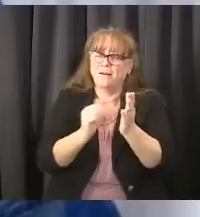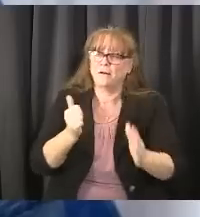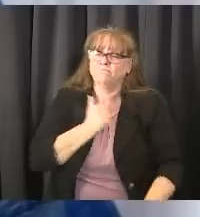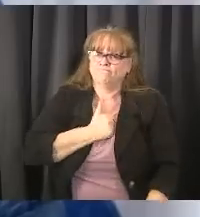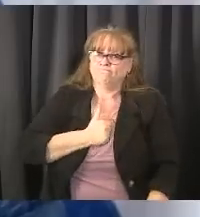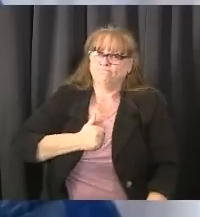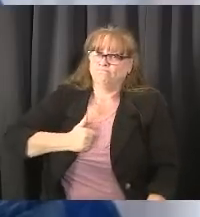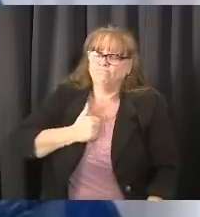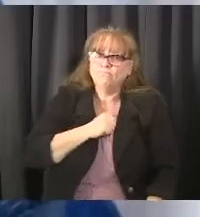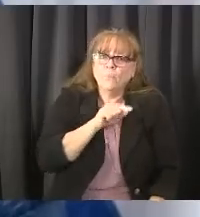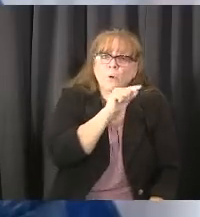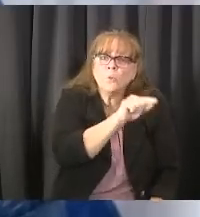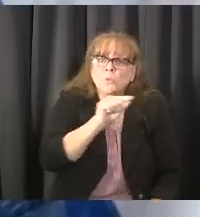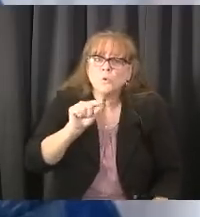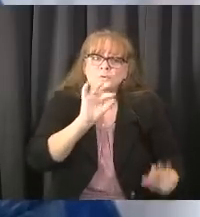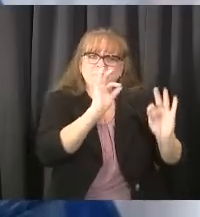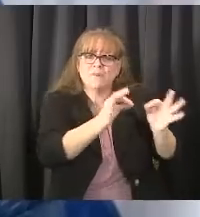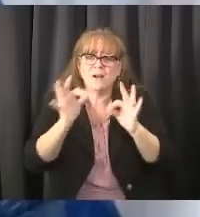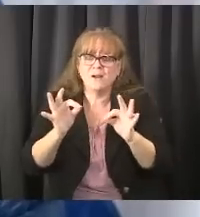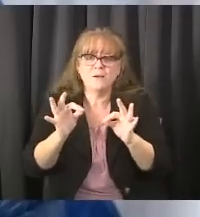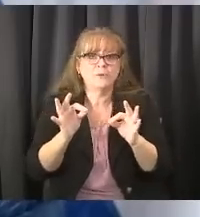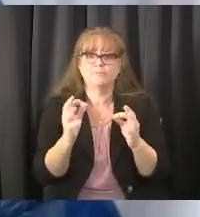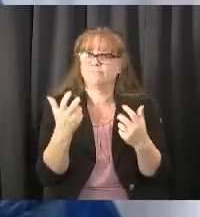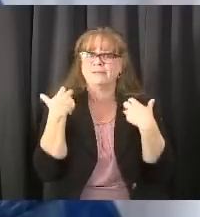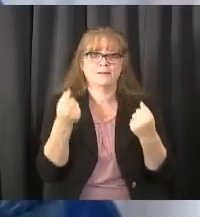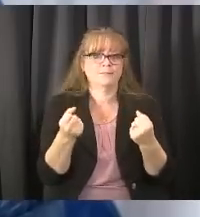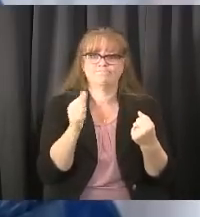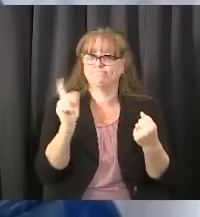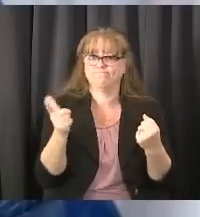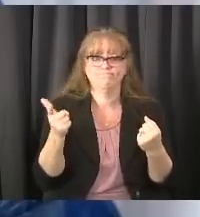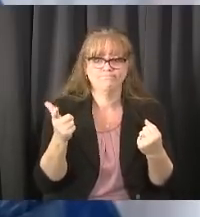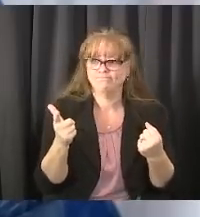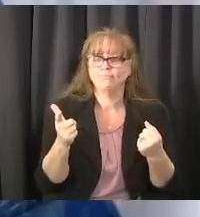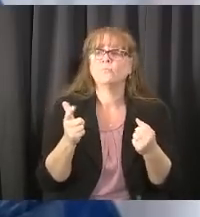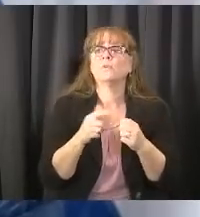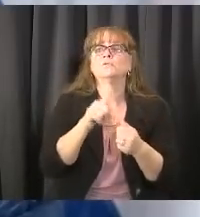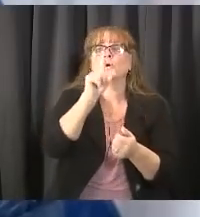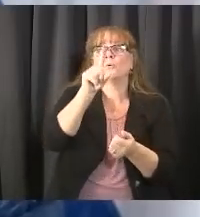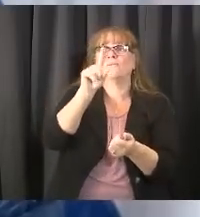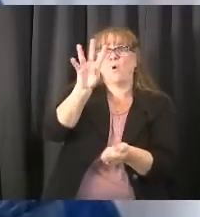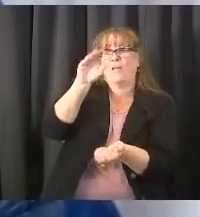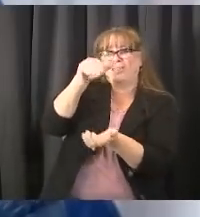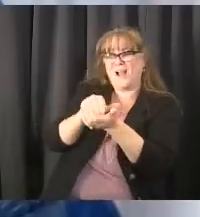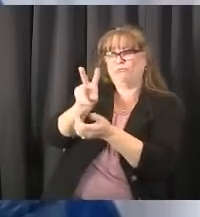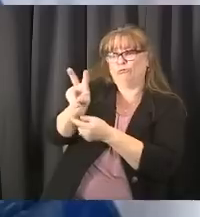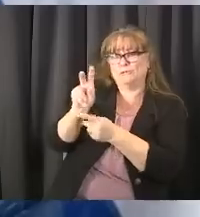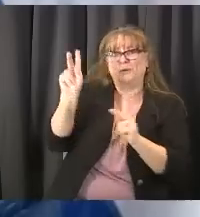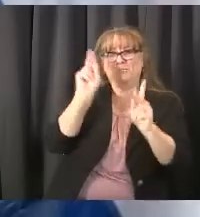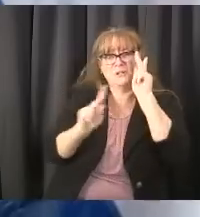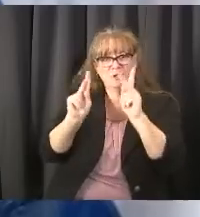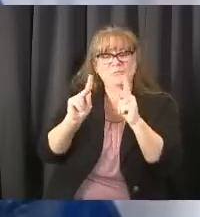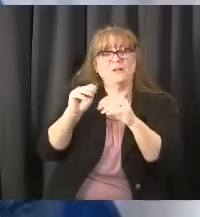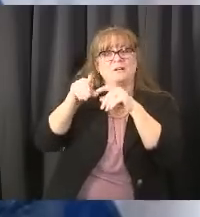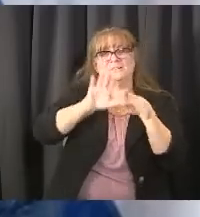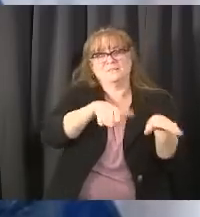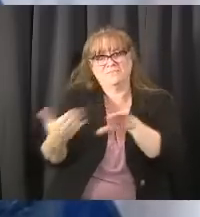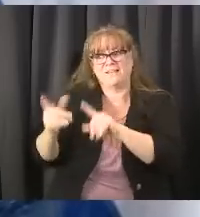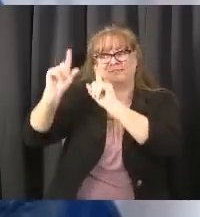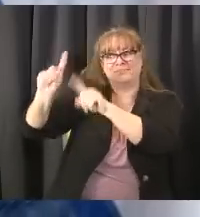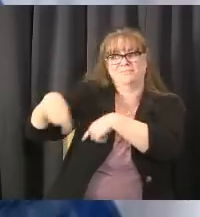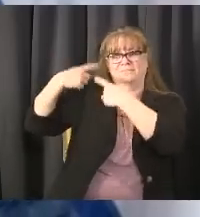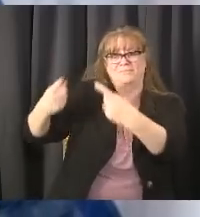4,281 Coloradans to this deadly virus, and my heart goes out to the families and friends of each and every one.